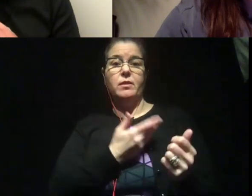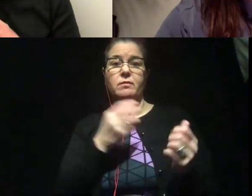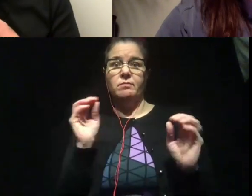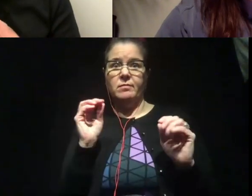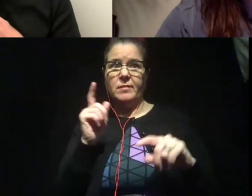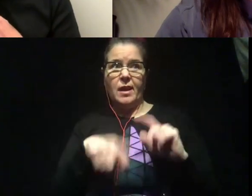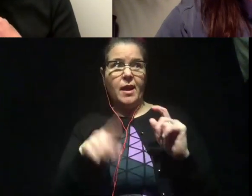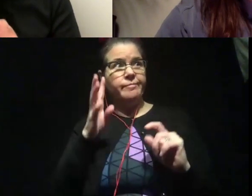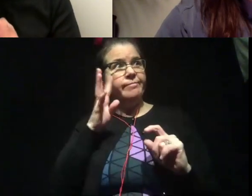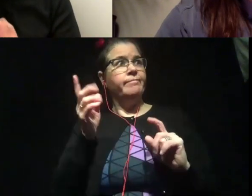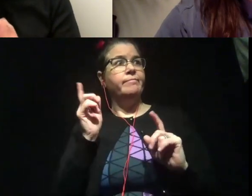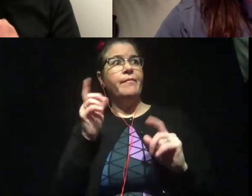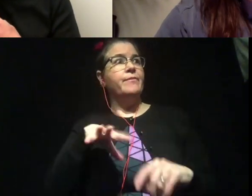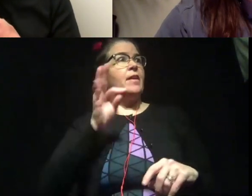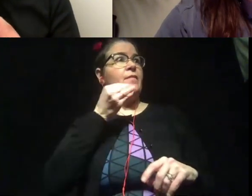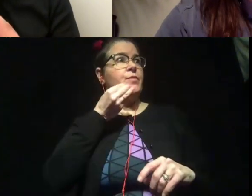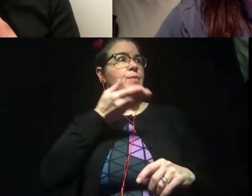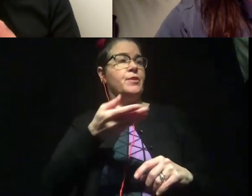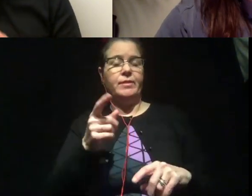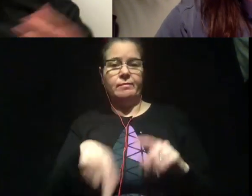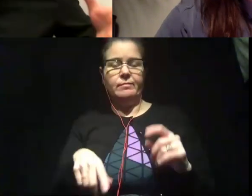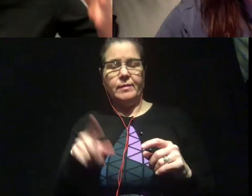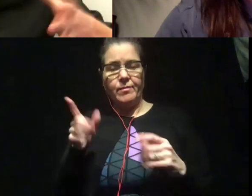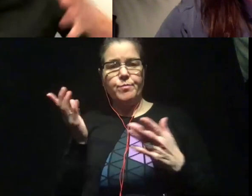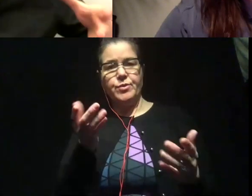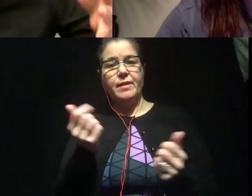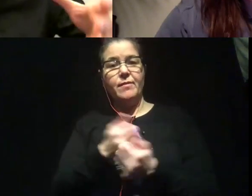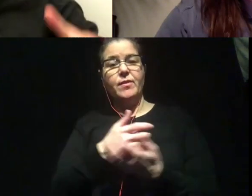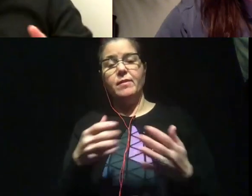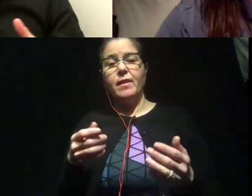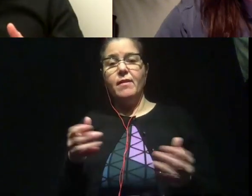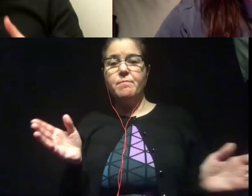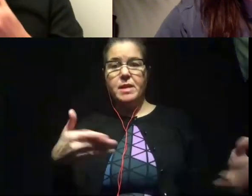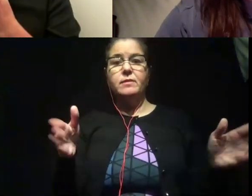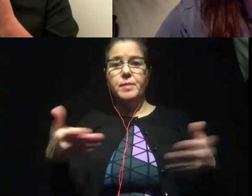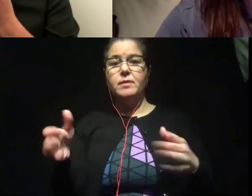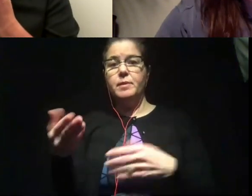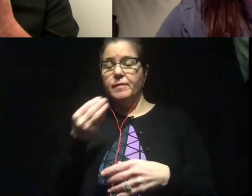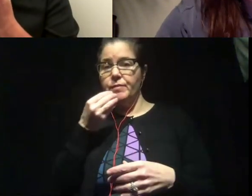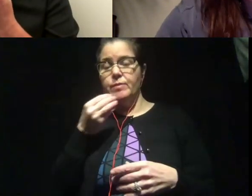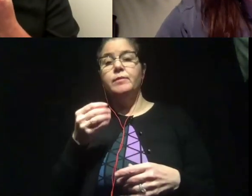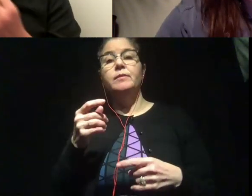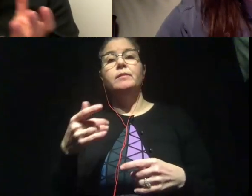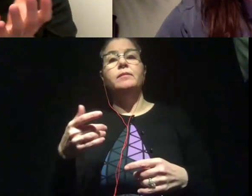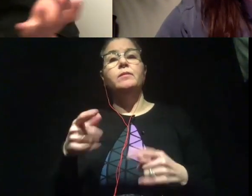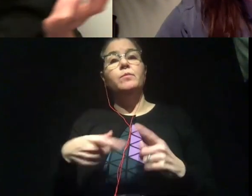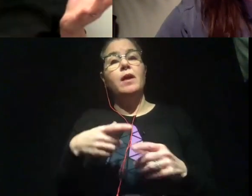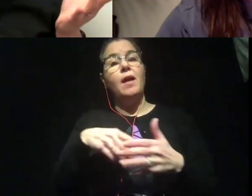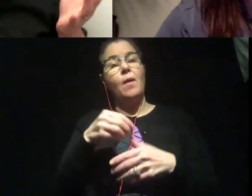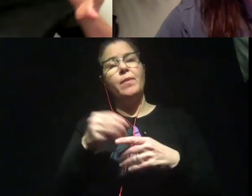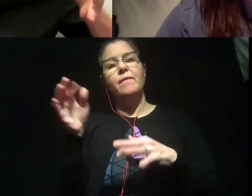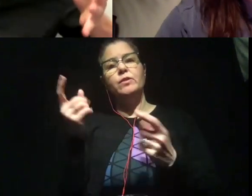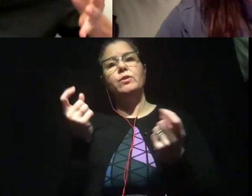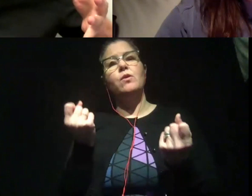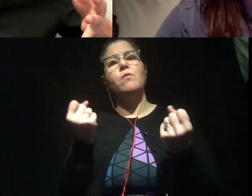just find any food out there. We have to take it all with us. So we take all of these boxes of food, and when we're out there with snowmobiles, we have these huge